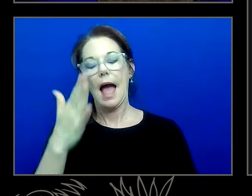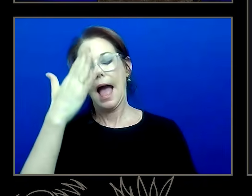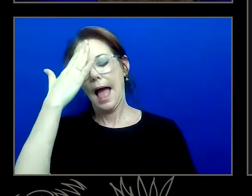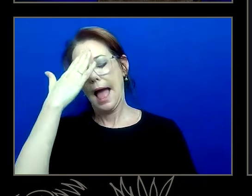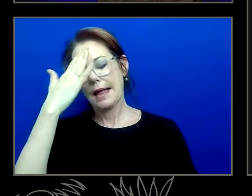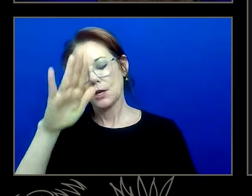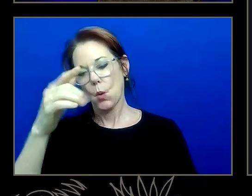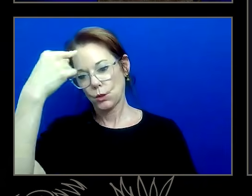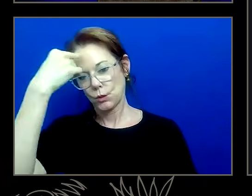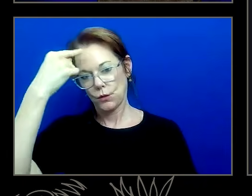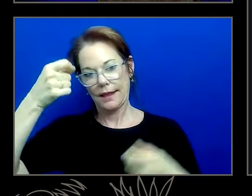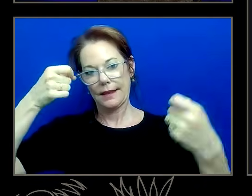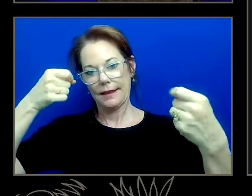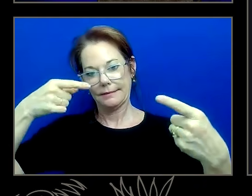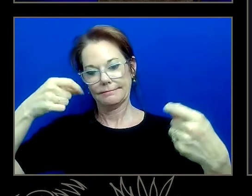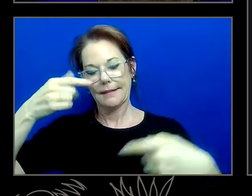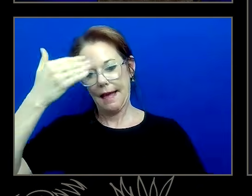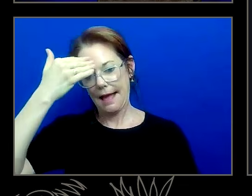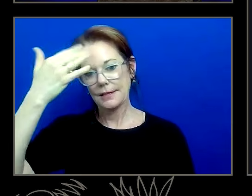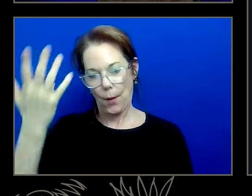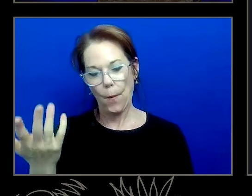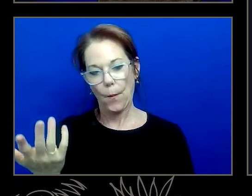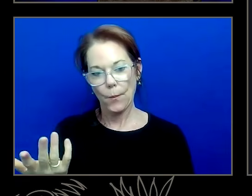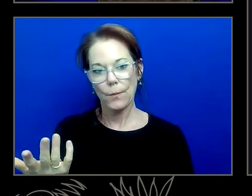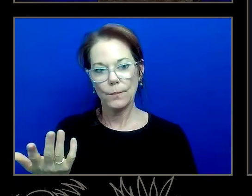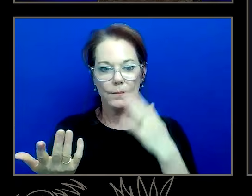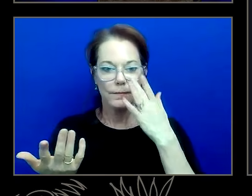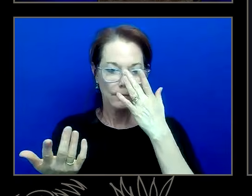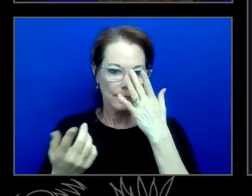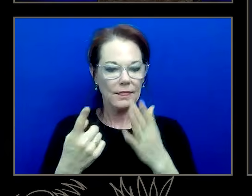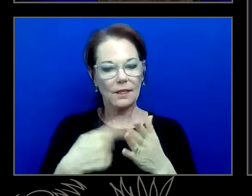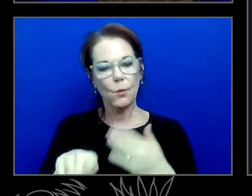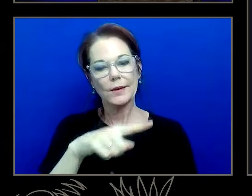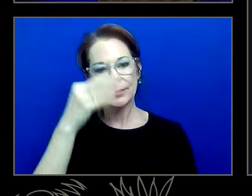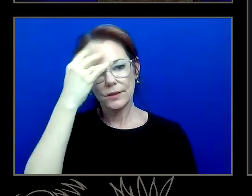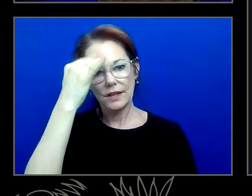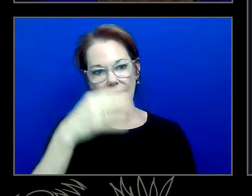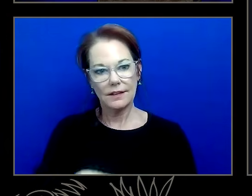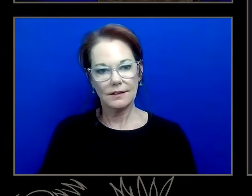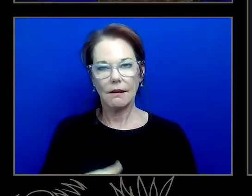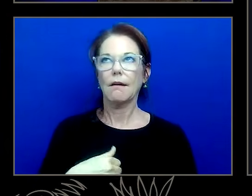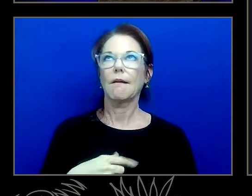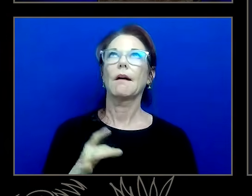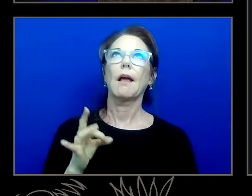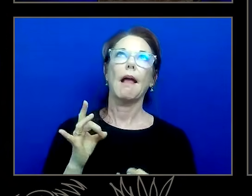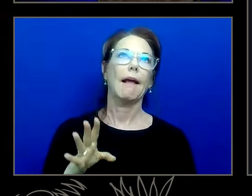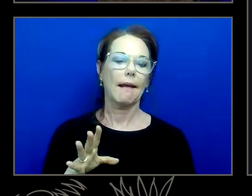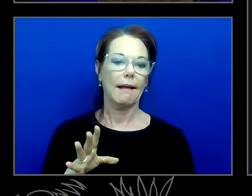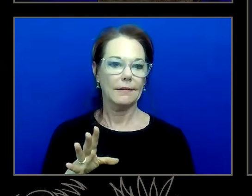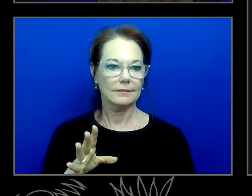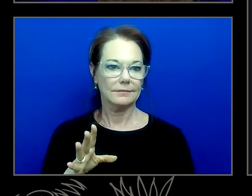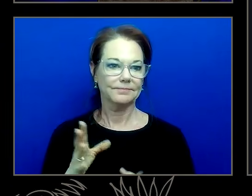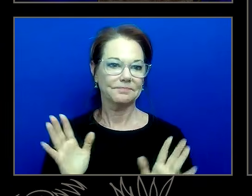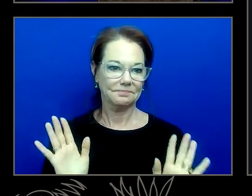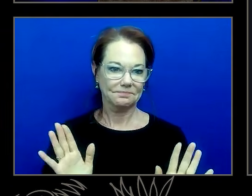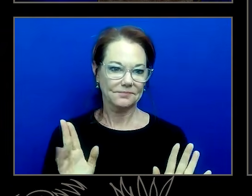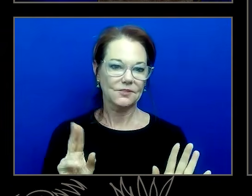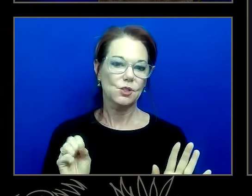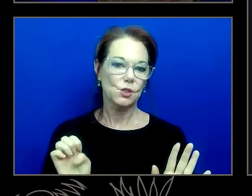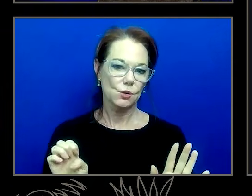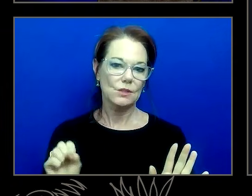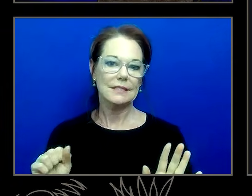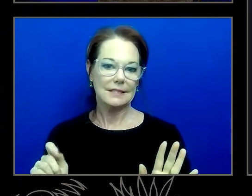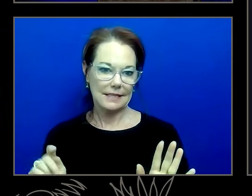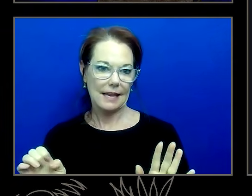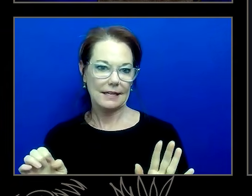thinking, not this, I know what you're thinking. You know, okay, I hate useState at this point, and I'm coming